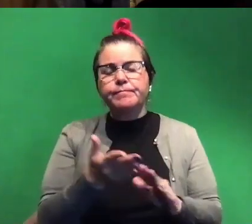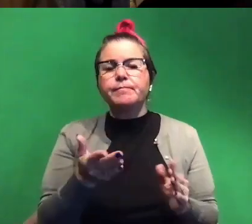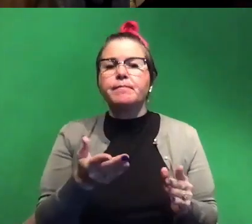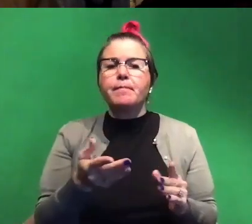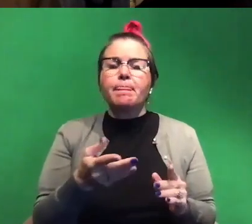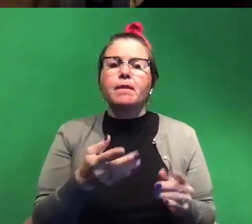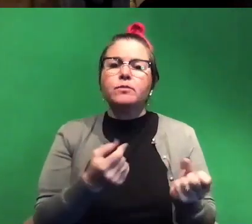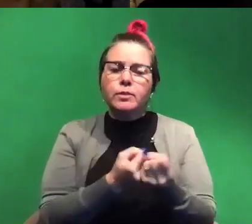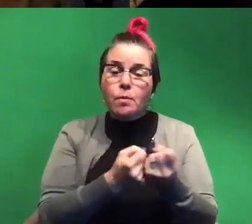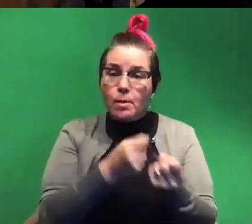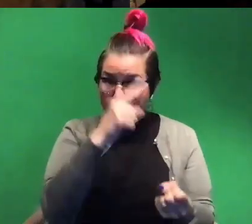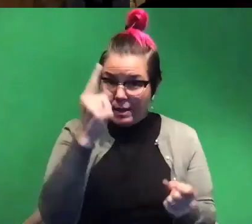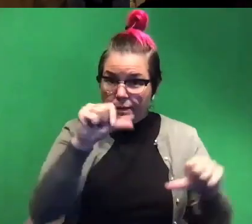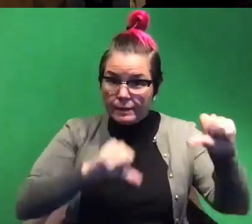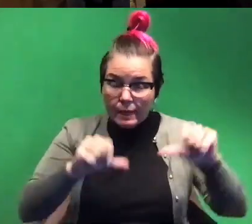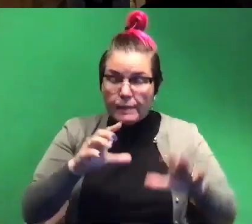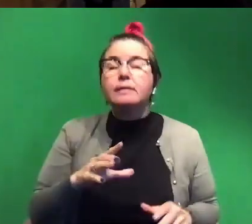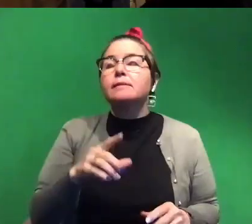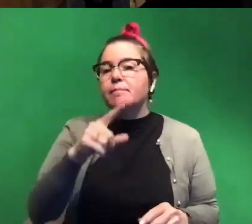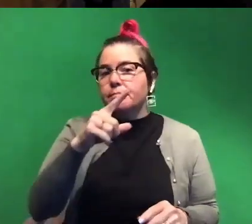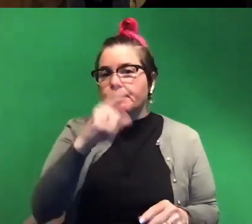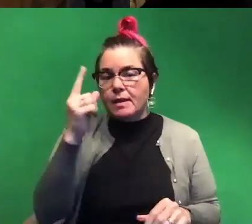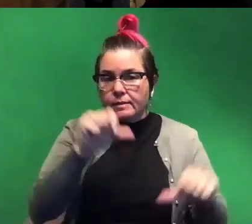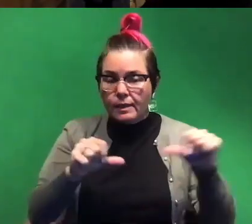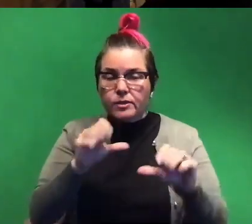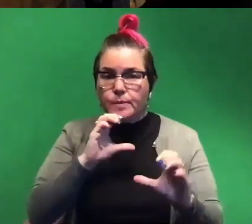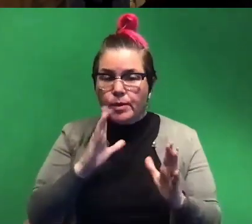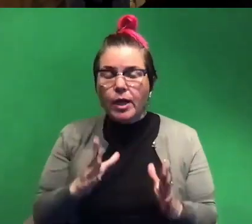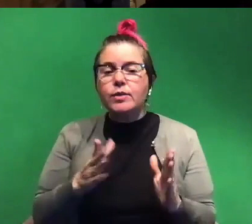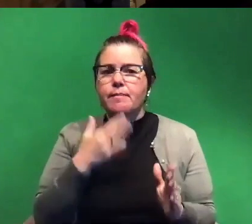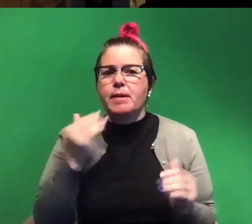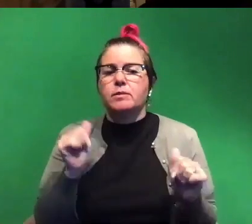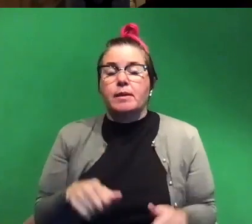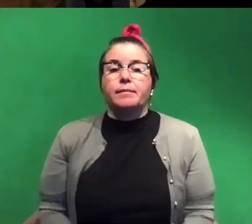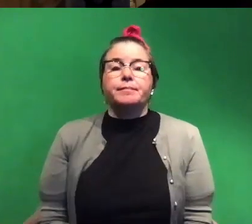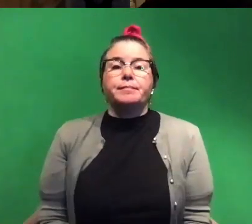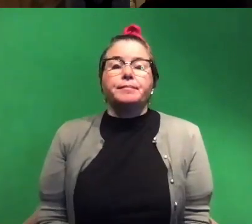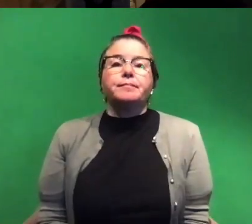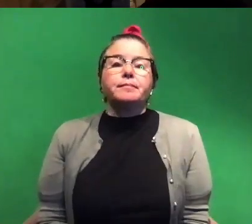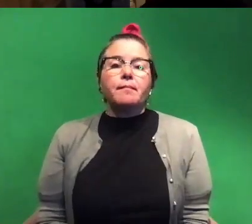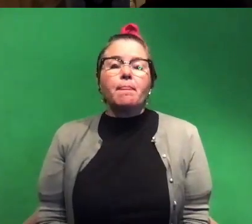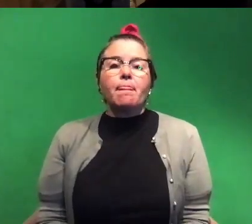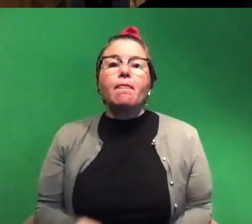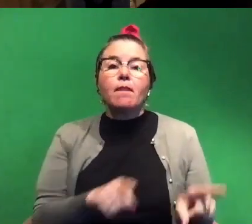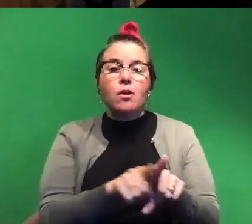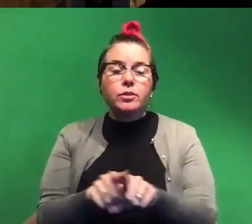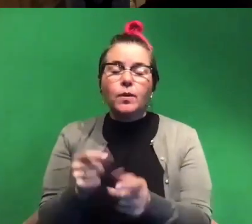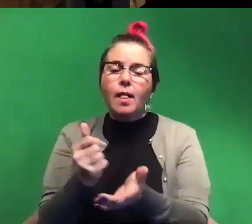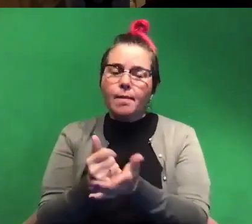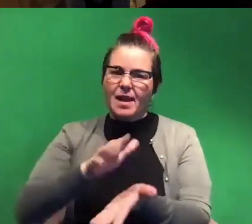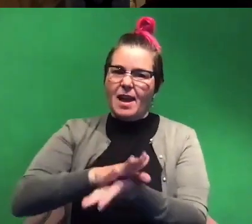supports Black scientists, Black science communicators in the best way that we can, and make sure that we're also helping